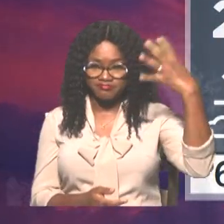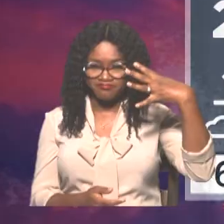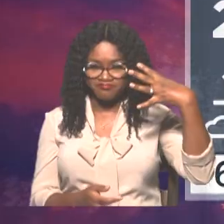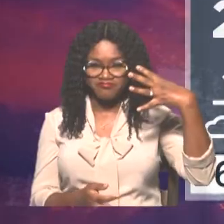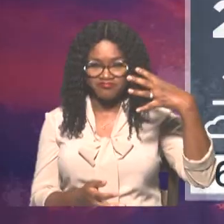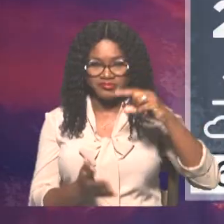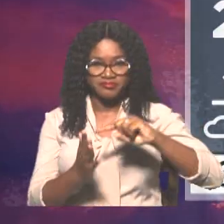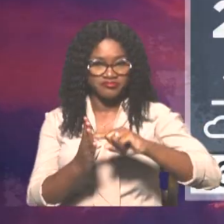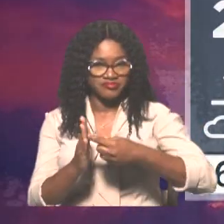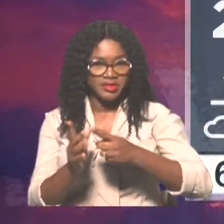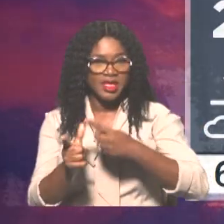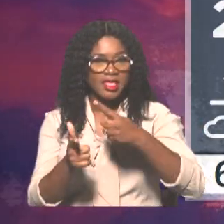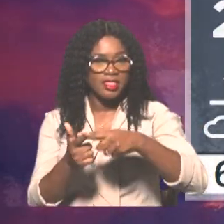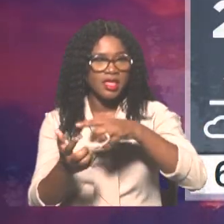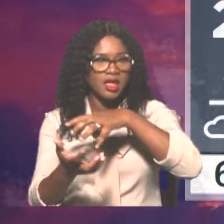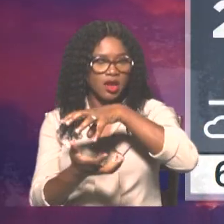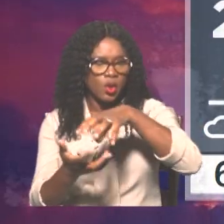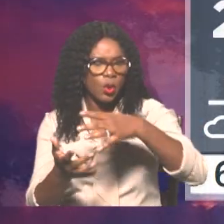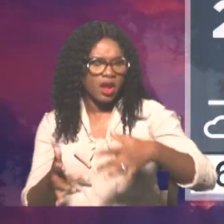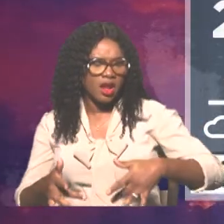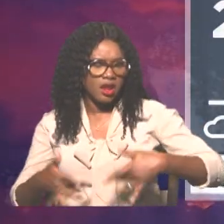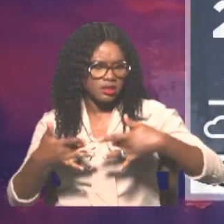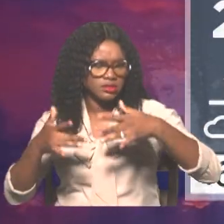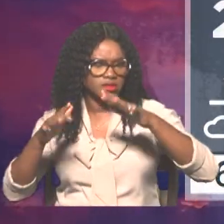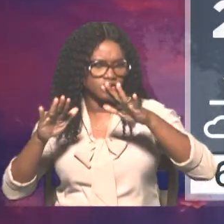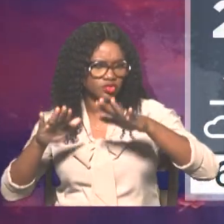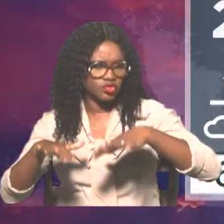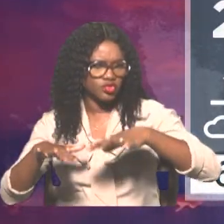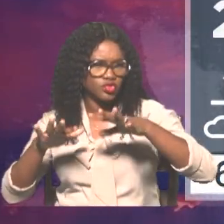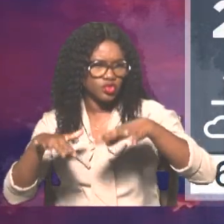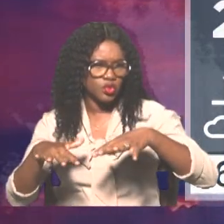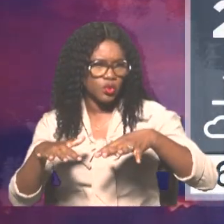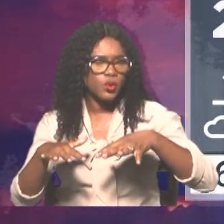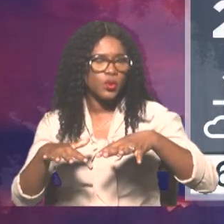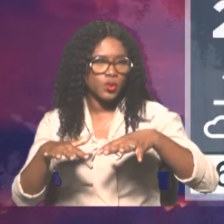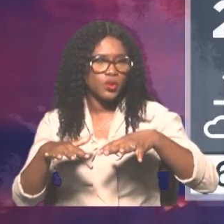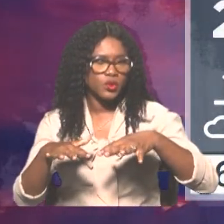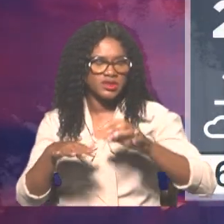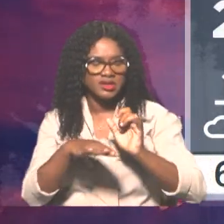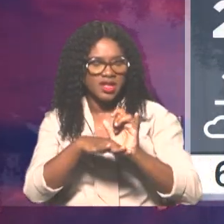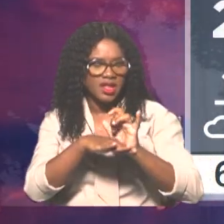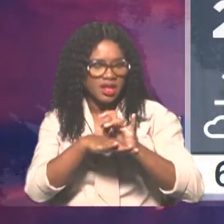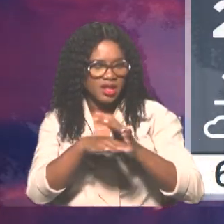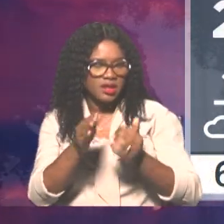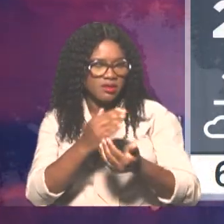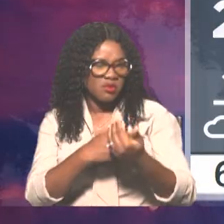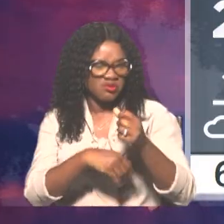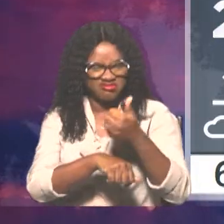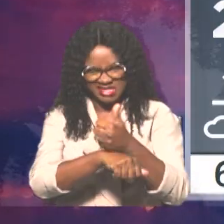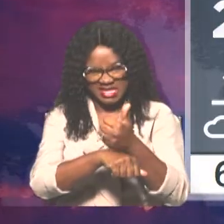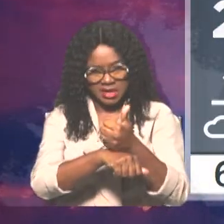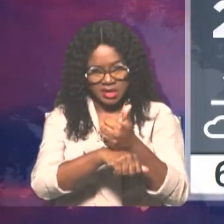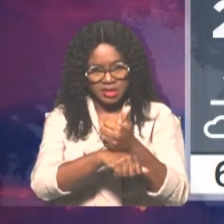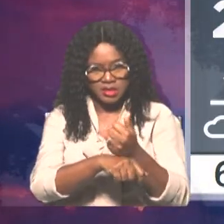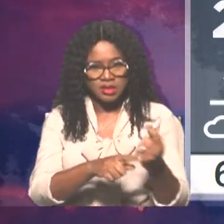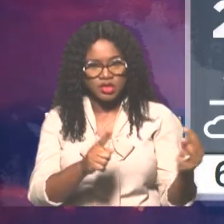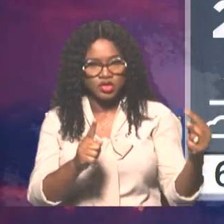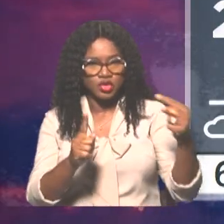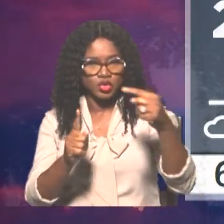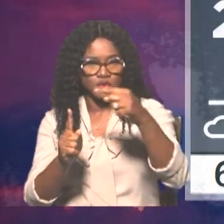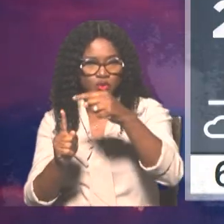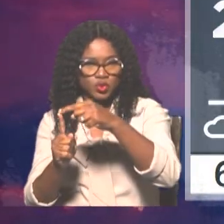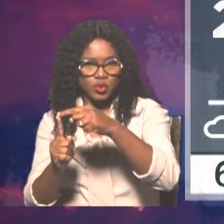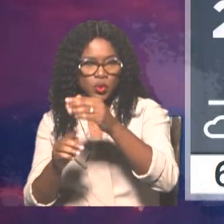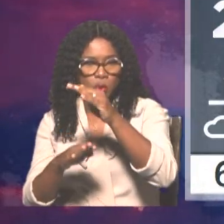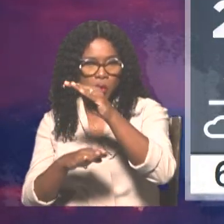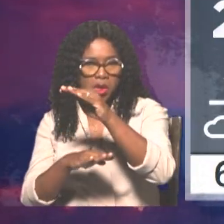interrupted by cloudy periods and light to moderate showers, mostly from the early morning around 10 a.m. all the way into